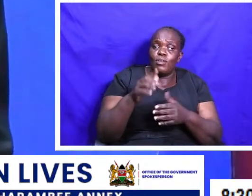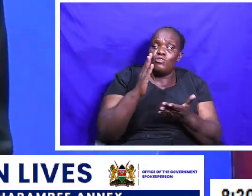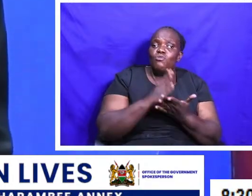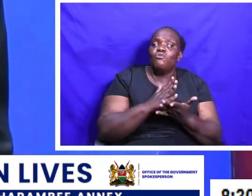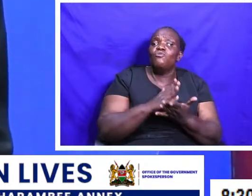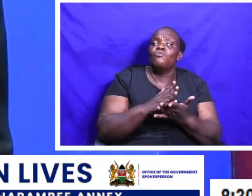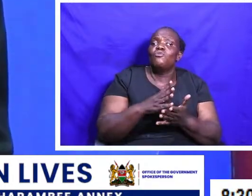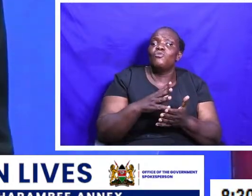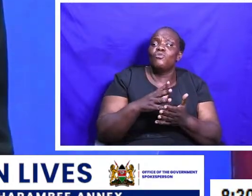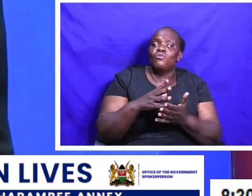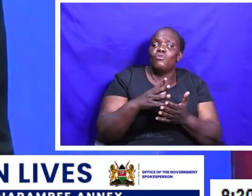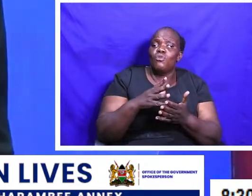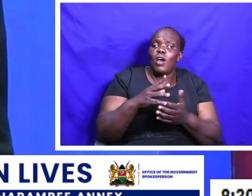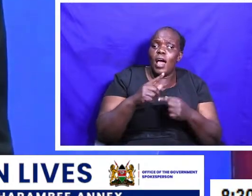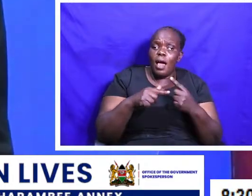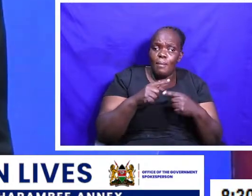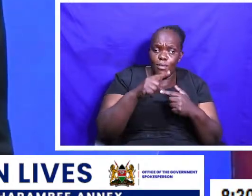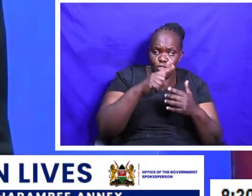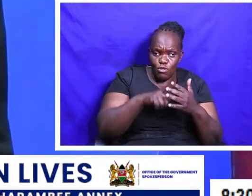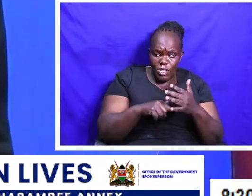been costing about